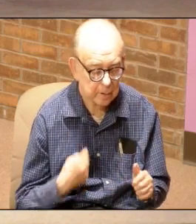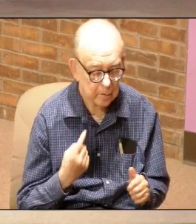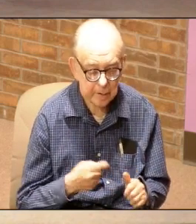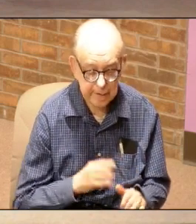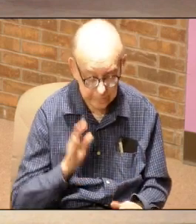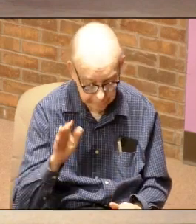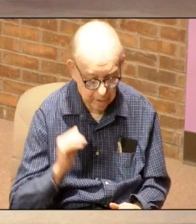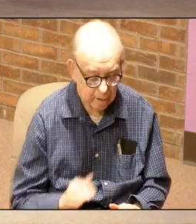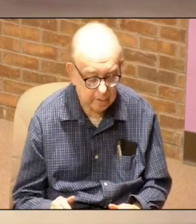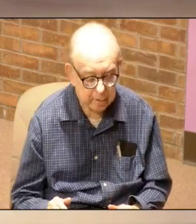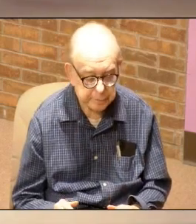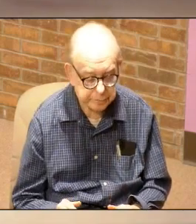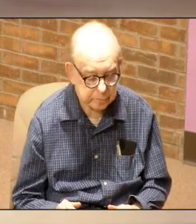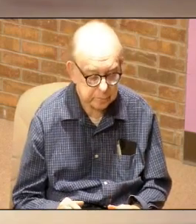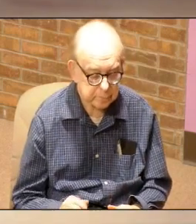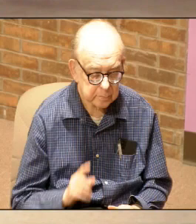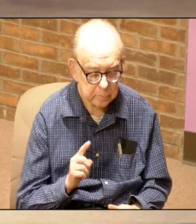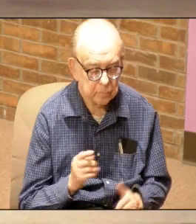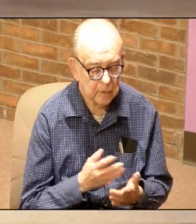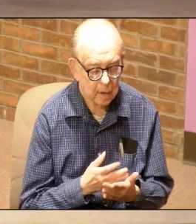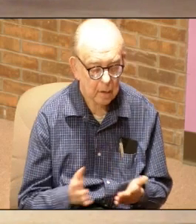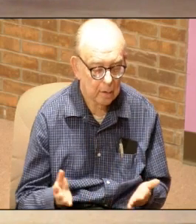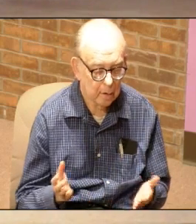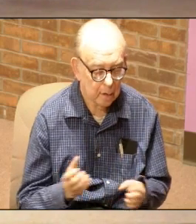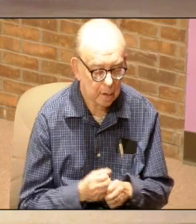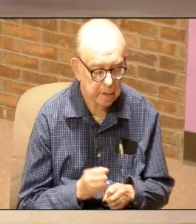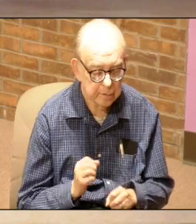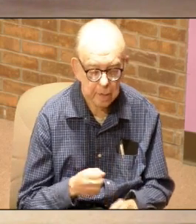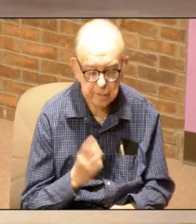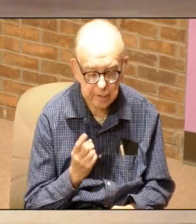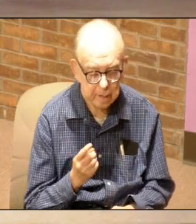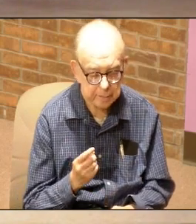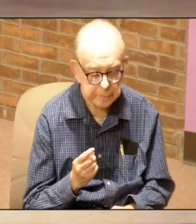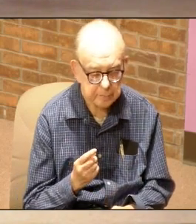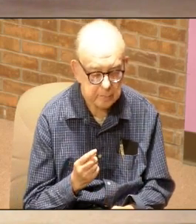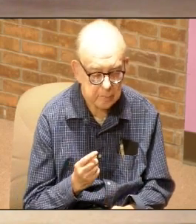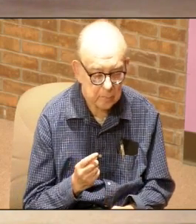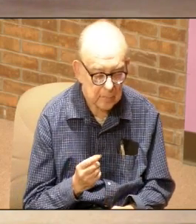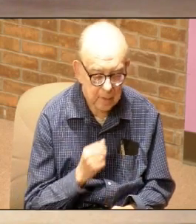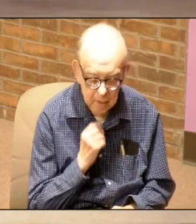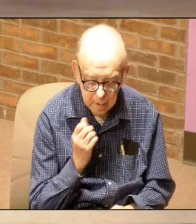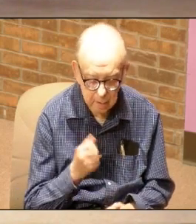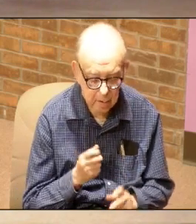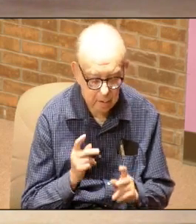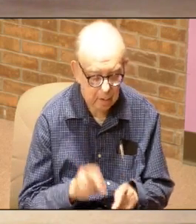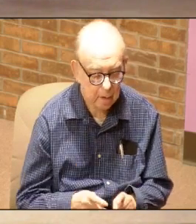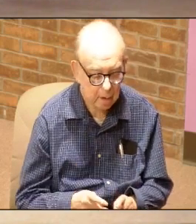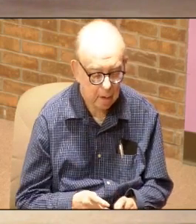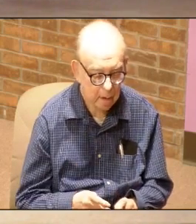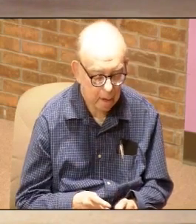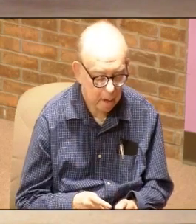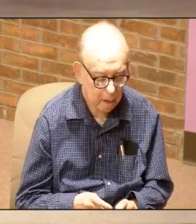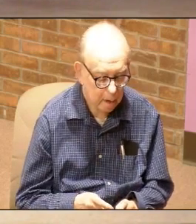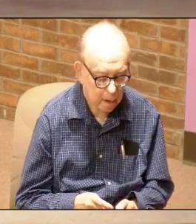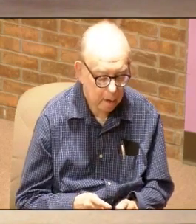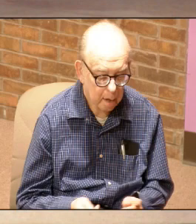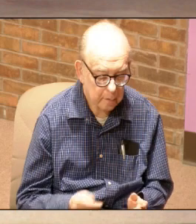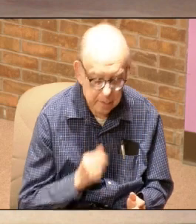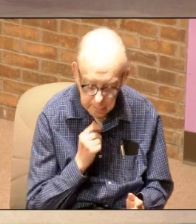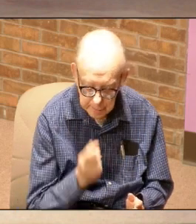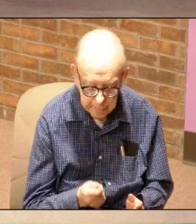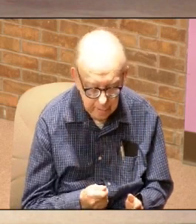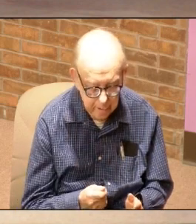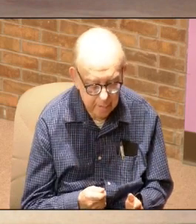child of God, there's one thing that we got to understand, and that is this: not everybody is a foot, not everybody is an